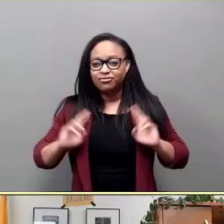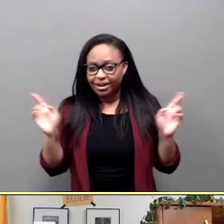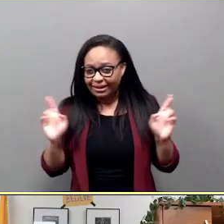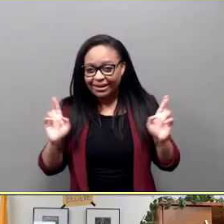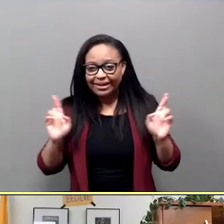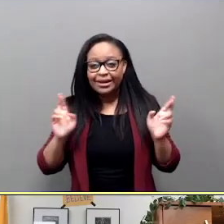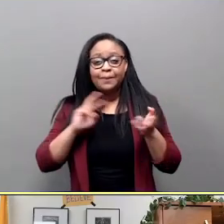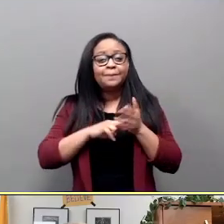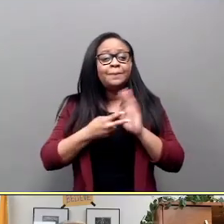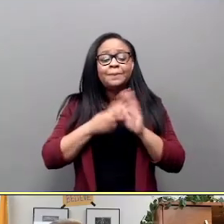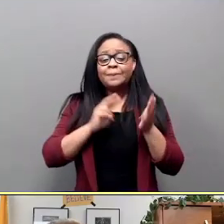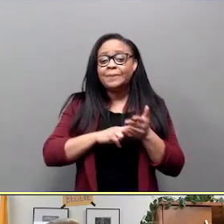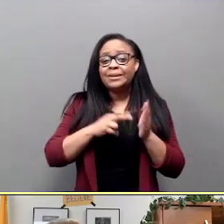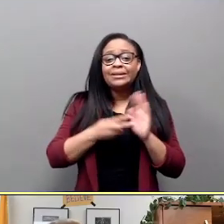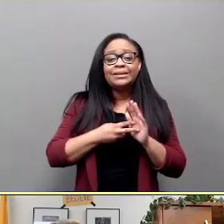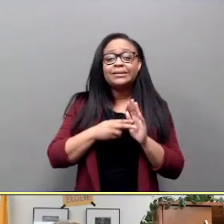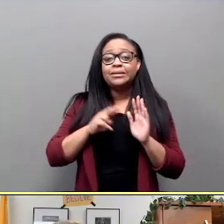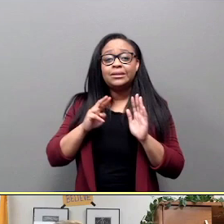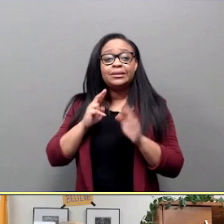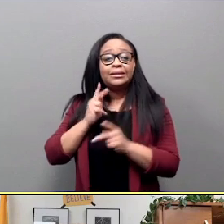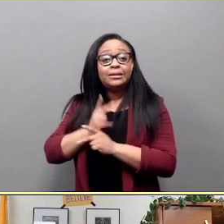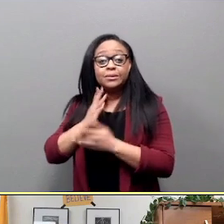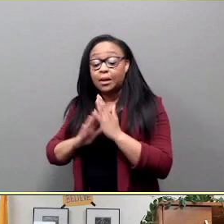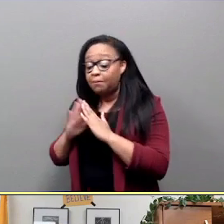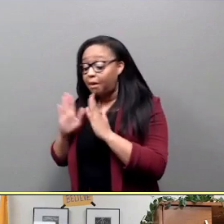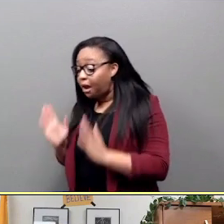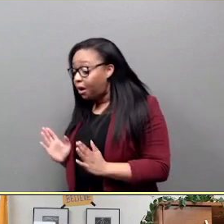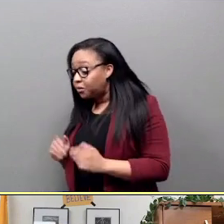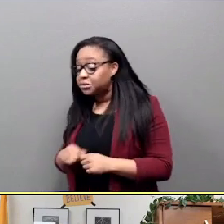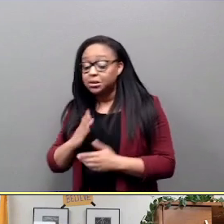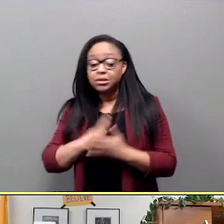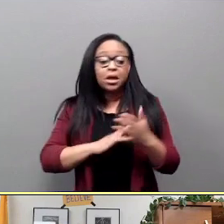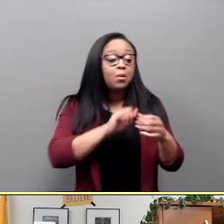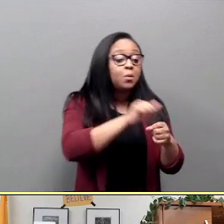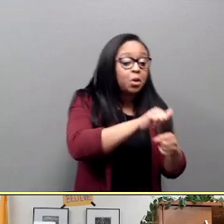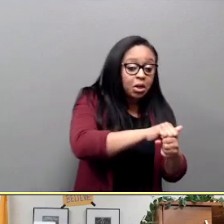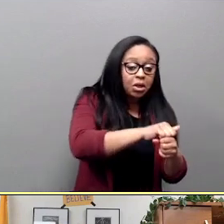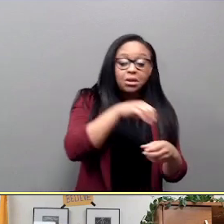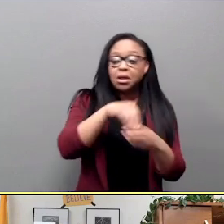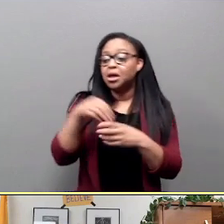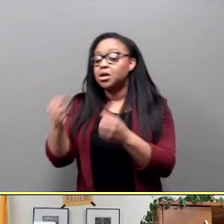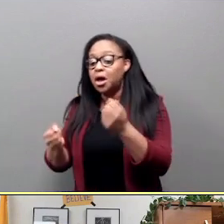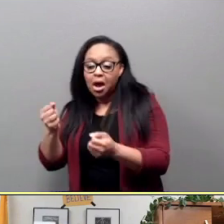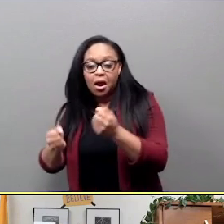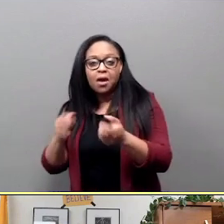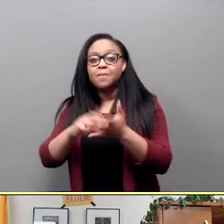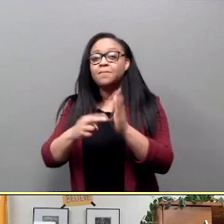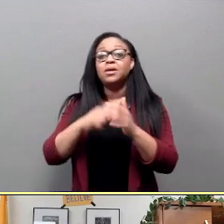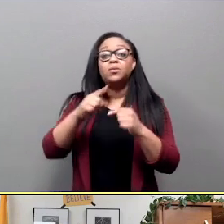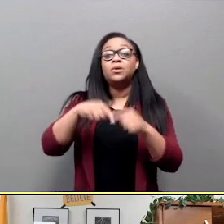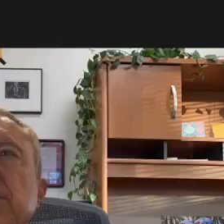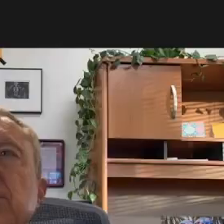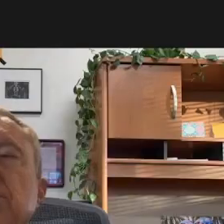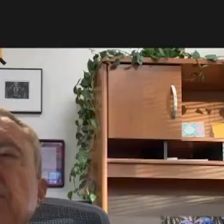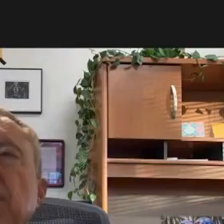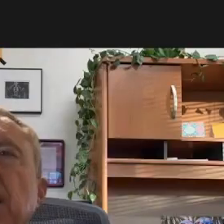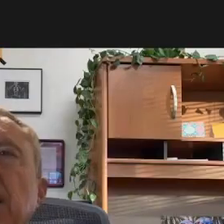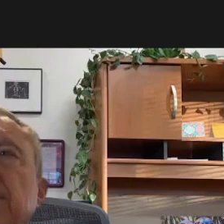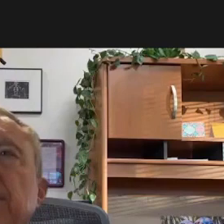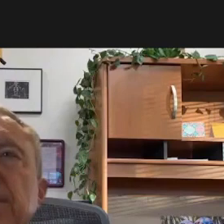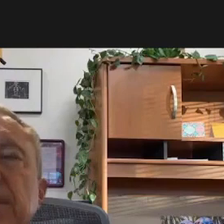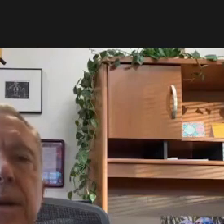home. And so keep those on hand as well. And I think, Jody, that's it. And we'll turn it over back to you